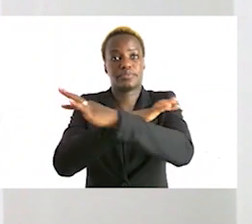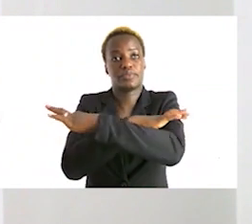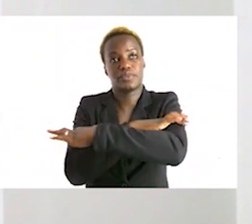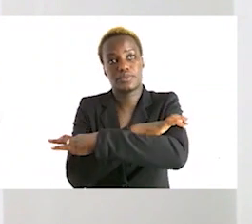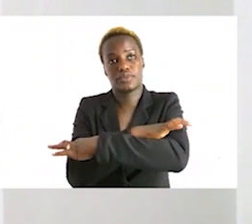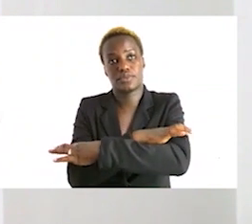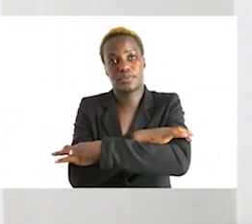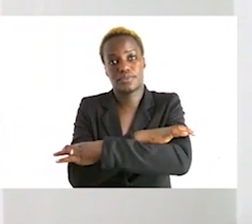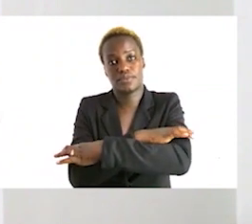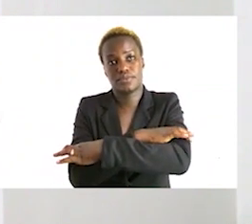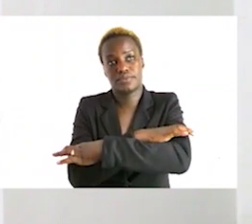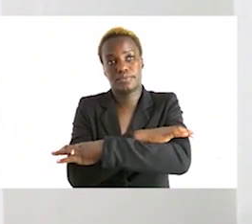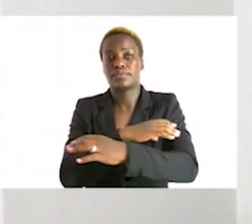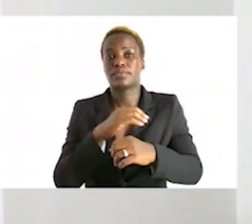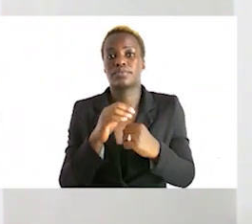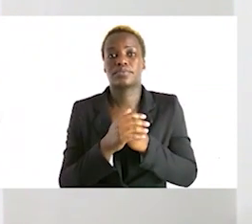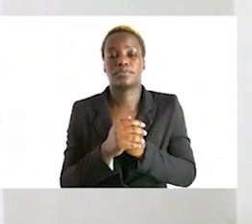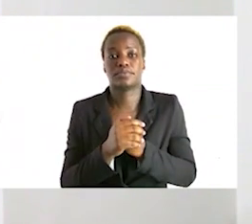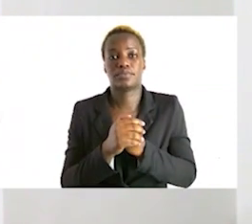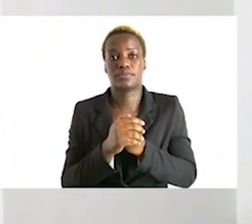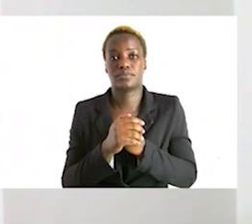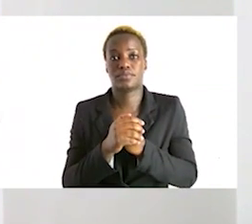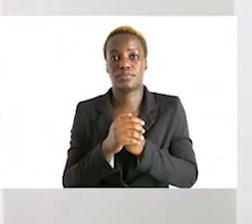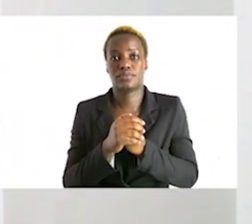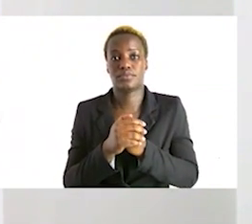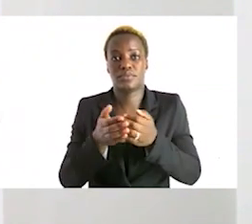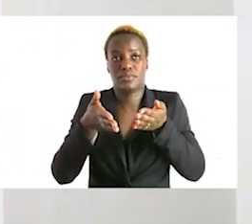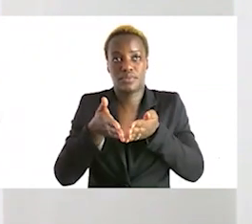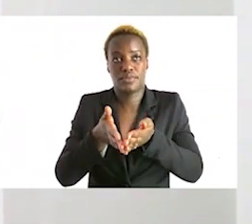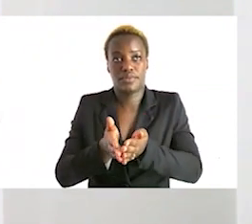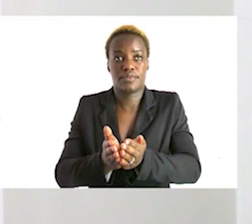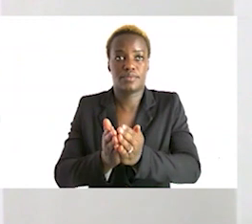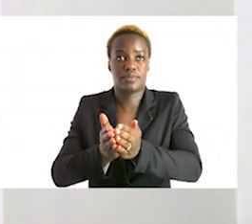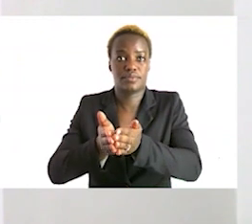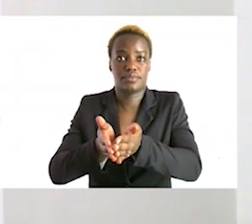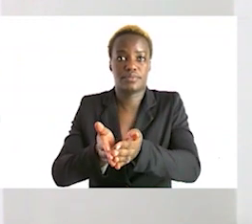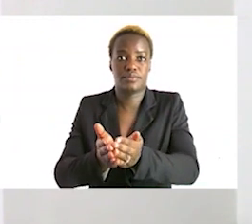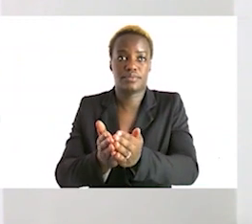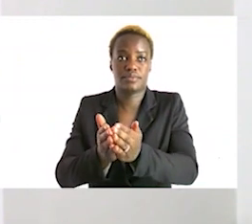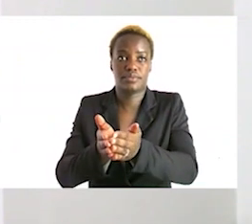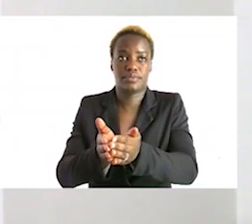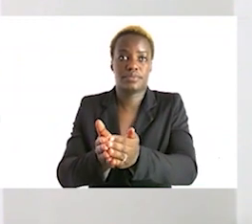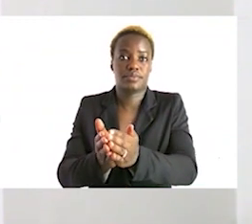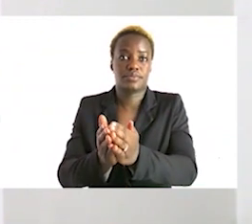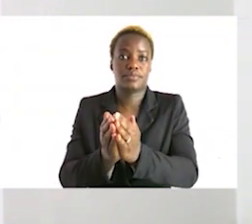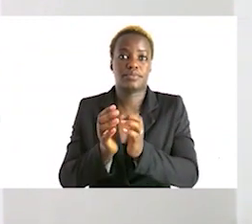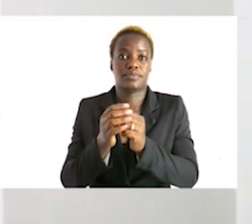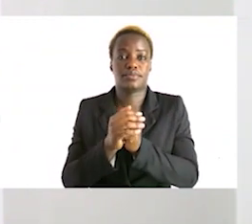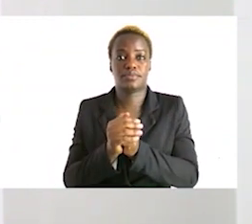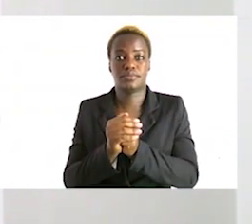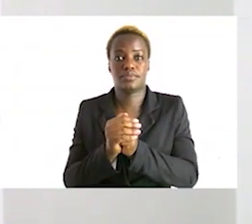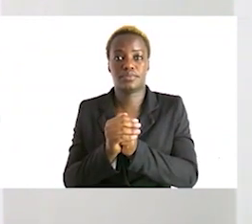shirt, like we say, like laundry shirt, and the ship sailing on water. And then we